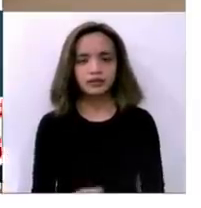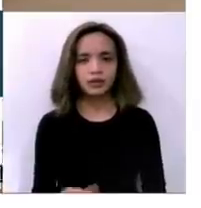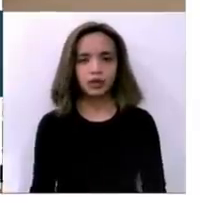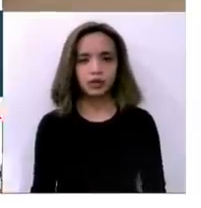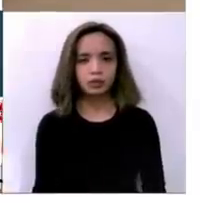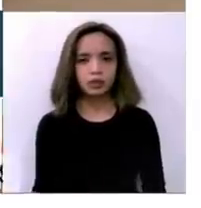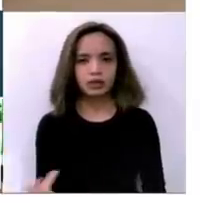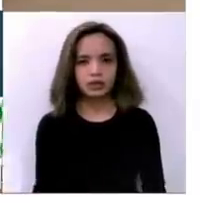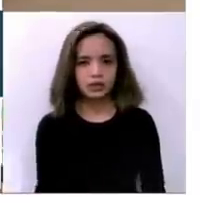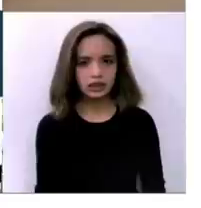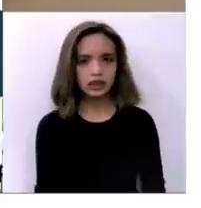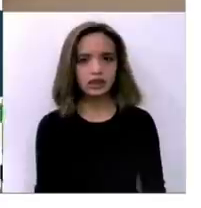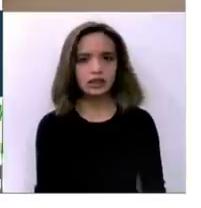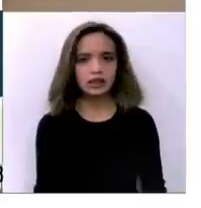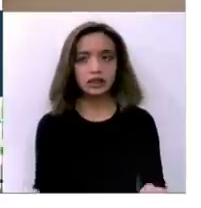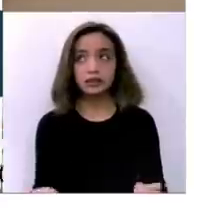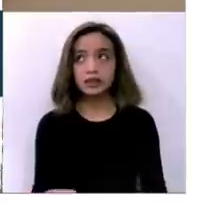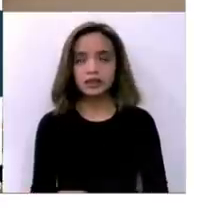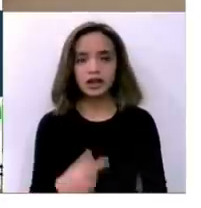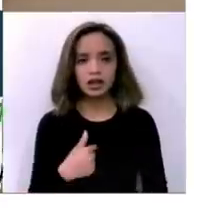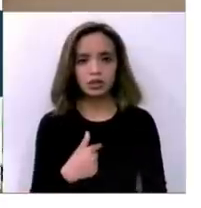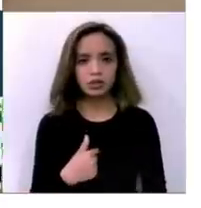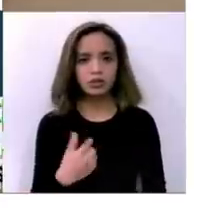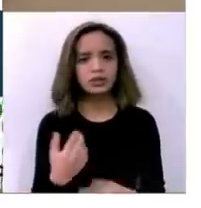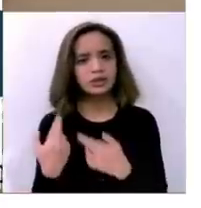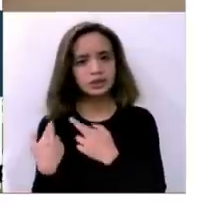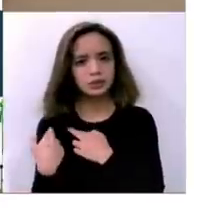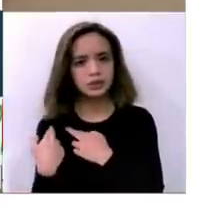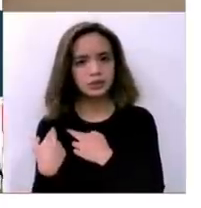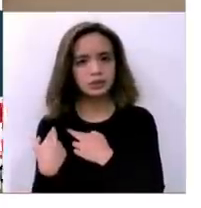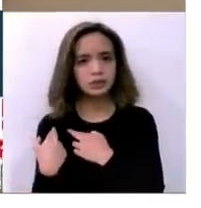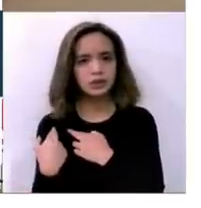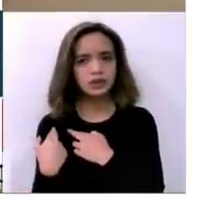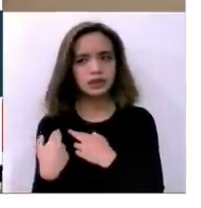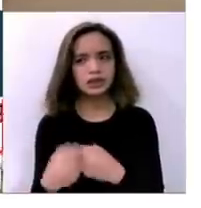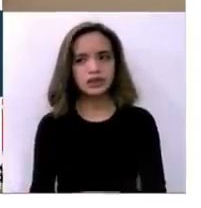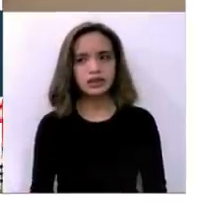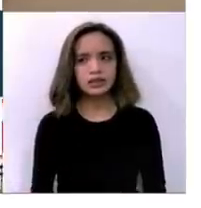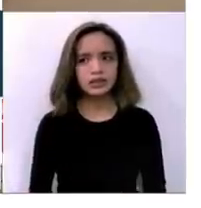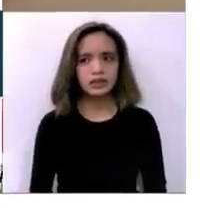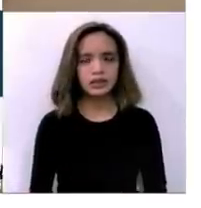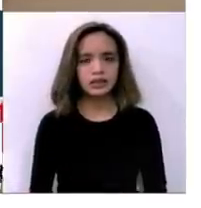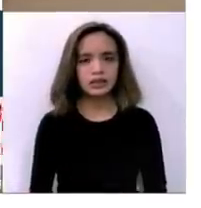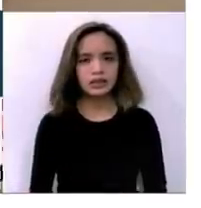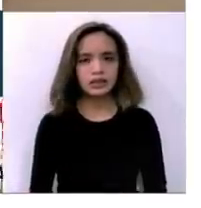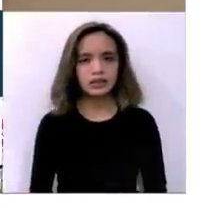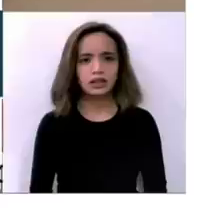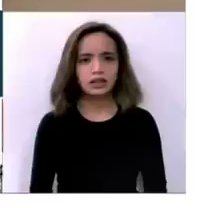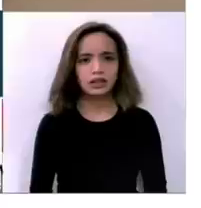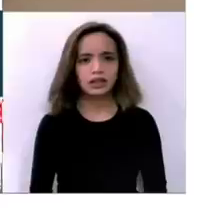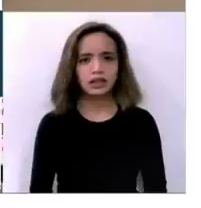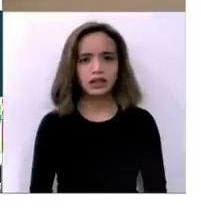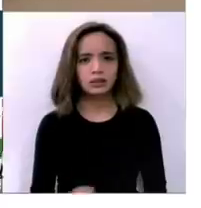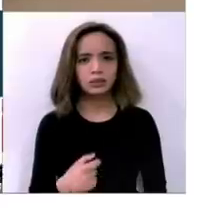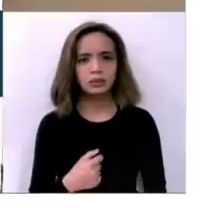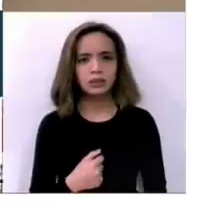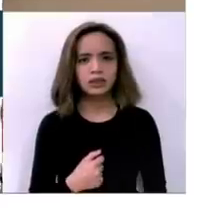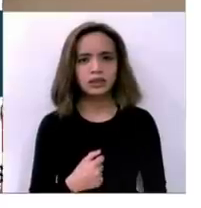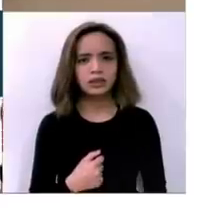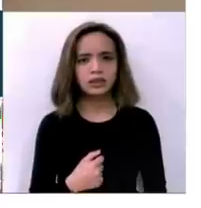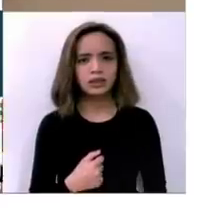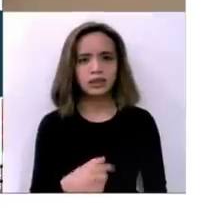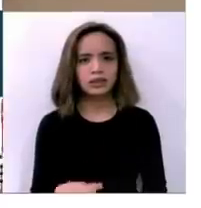Affairs. So I'm in charge of all the political parties of the House. So I have to be very quiet muna on this.